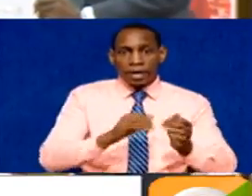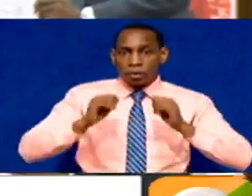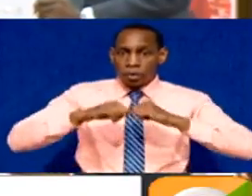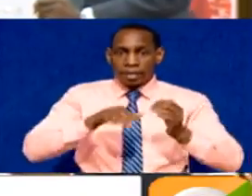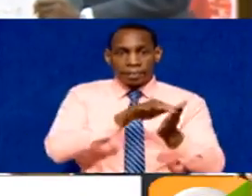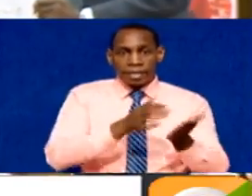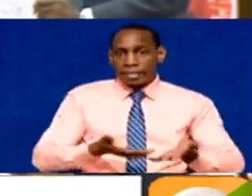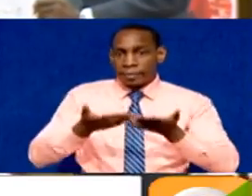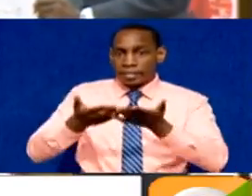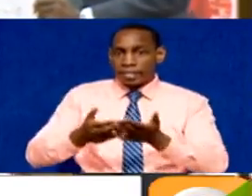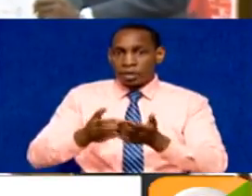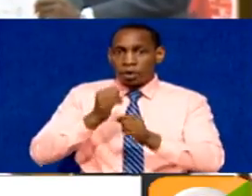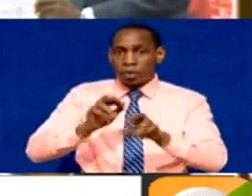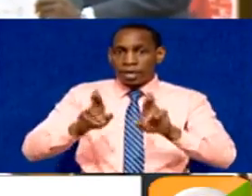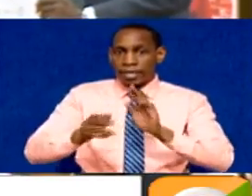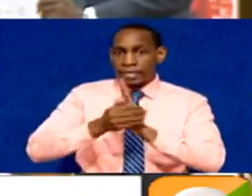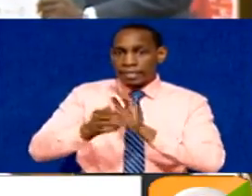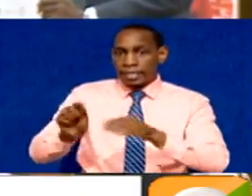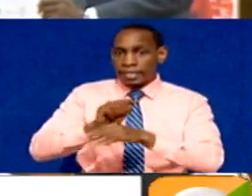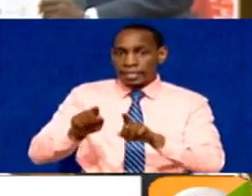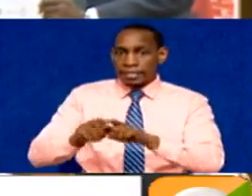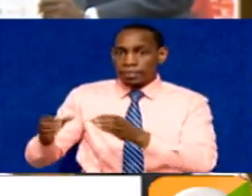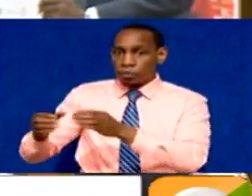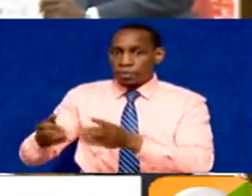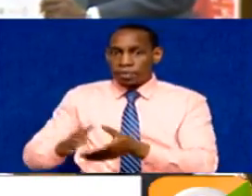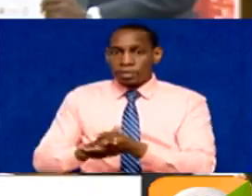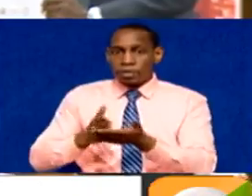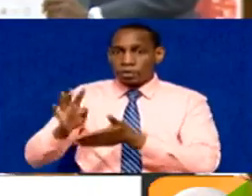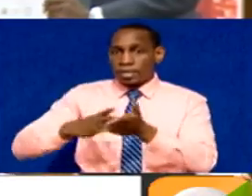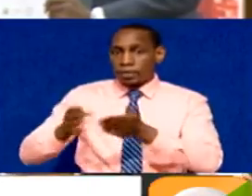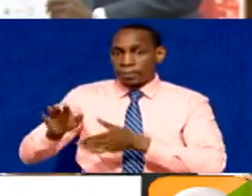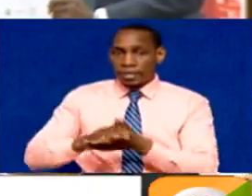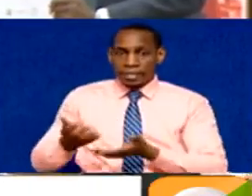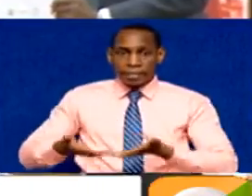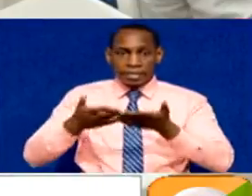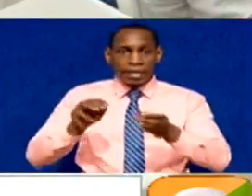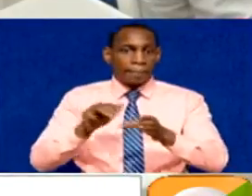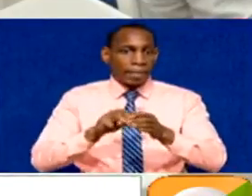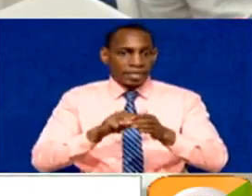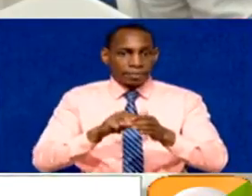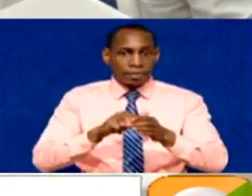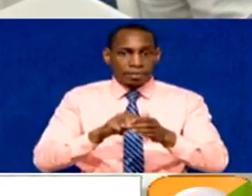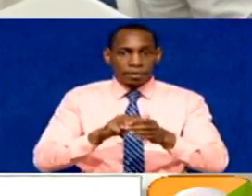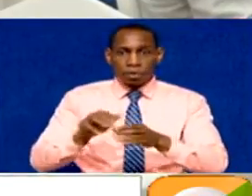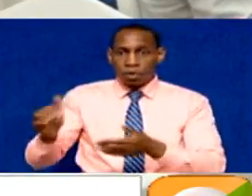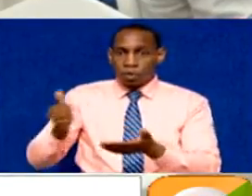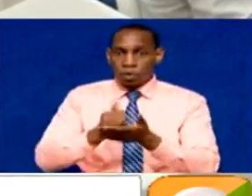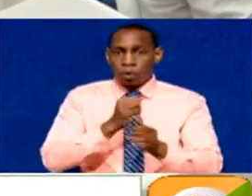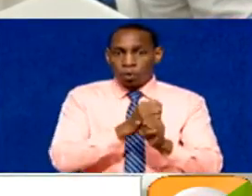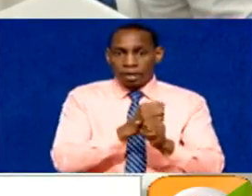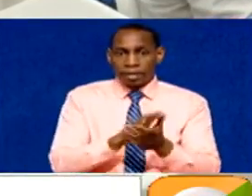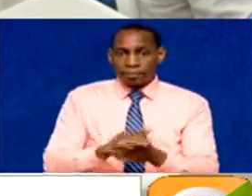deal, the lender will provide work readiness skills training, while Kepsa will, through its networks, avail its membership to outsource the